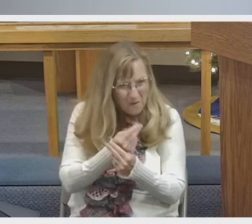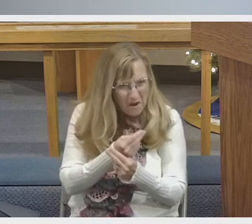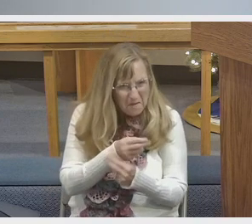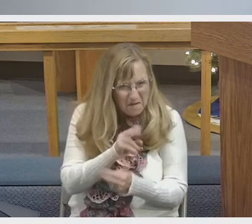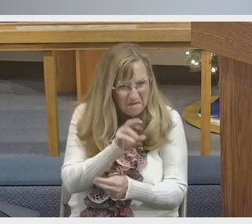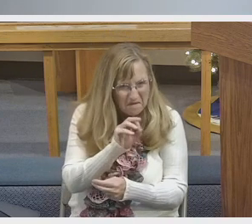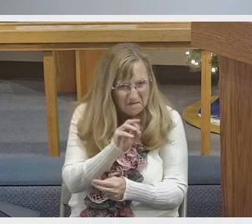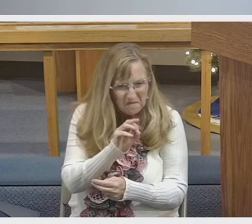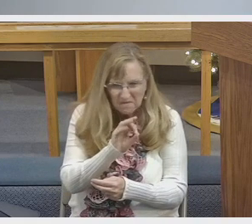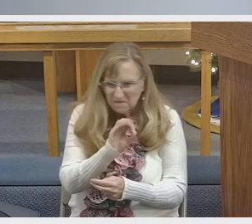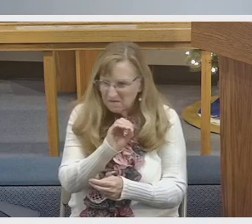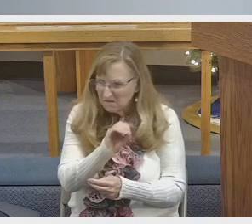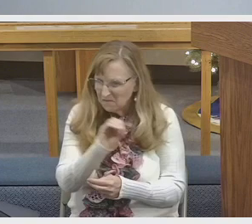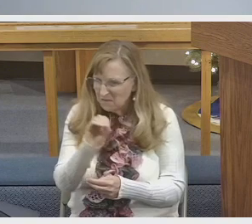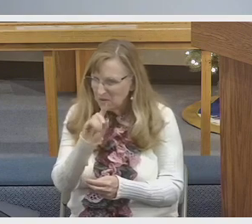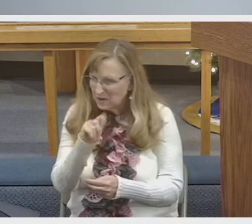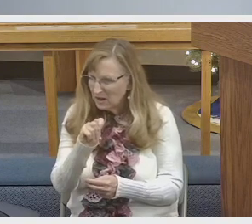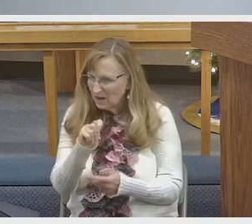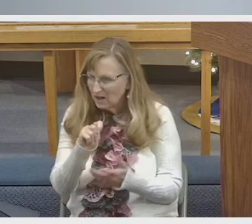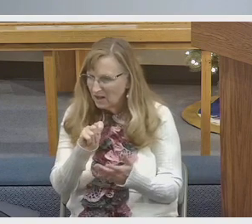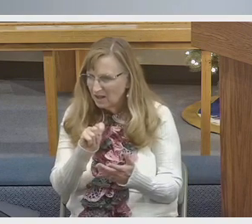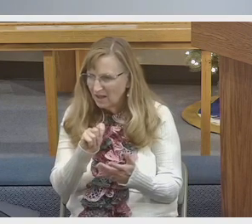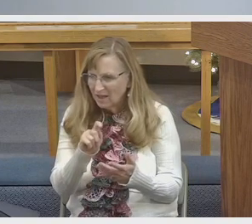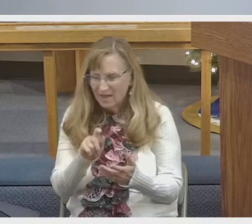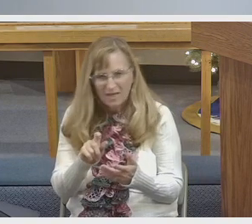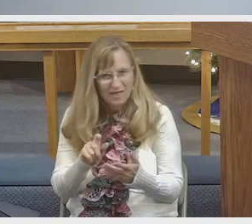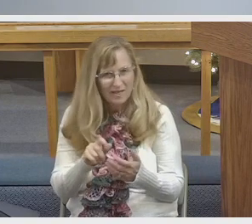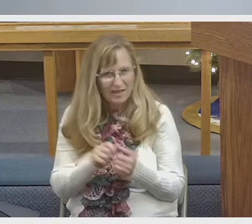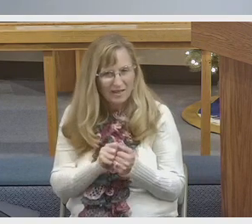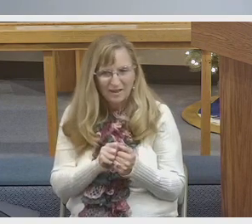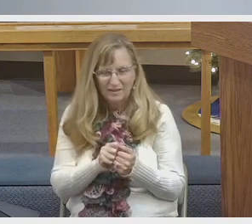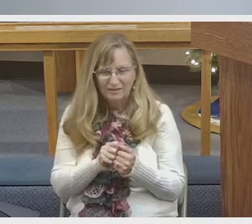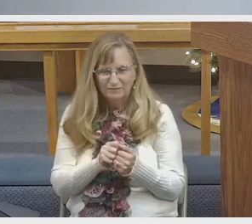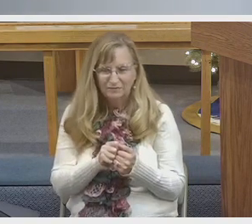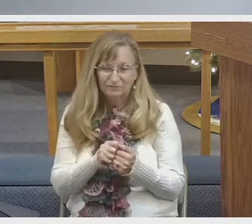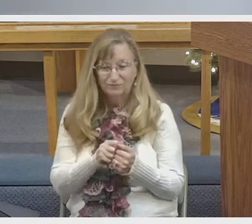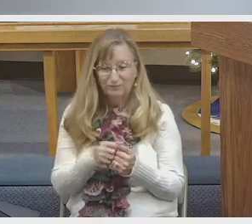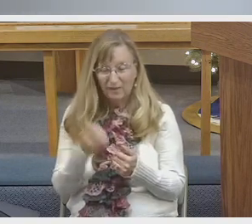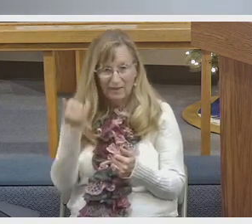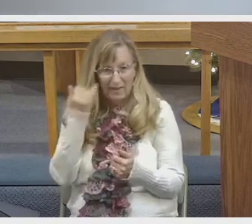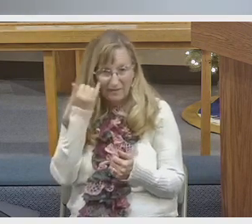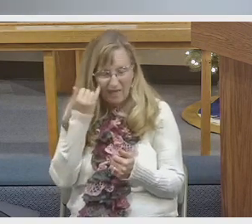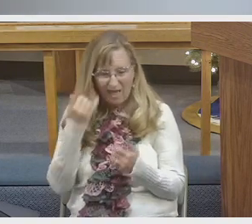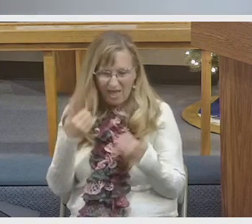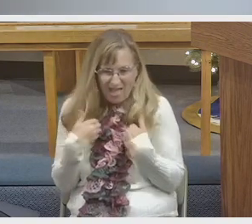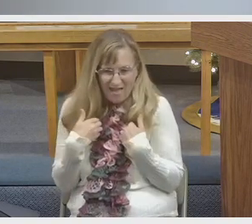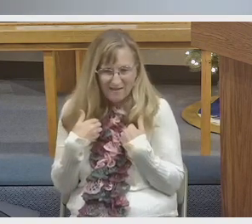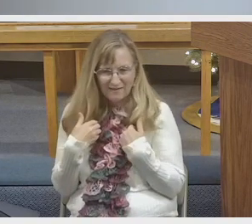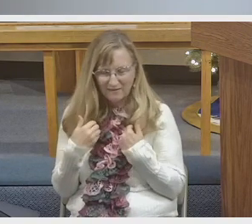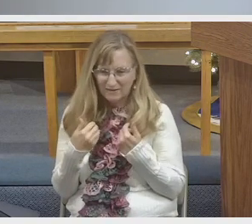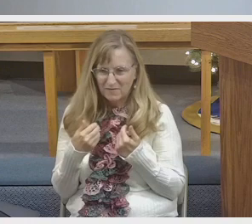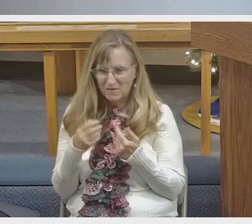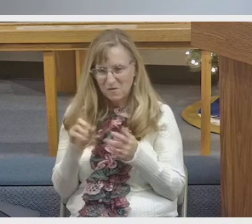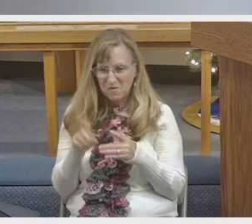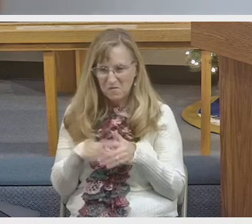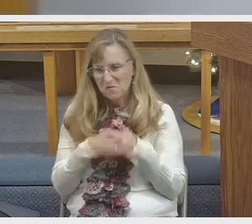Like a lucky rabbit foot. If we start off on the right path for the year, maybe God will bless me in